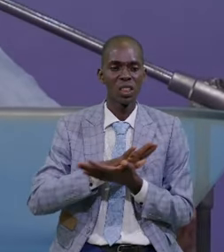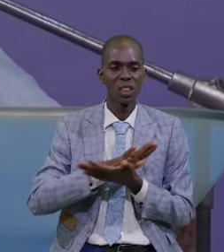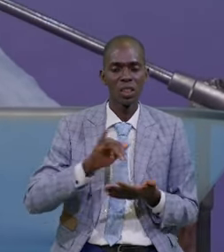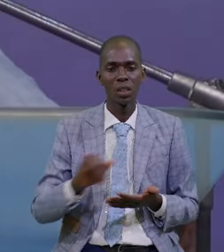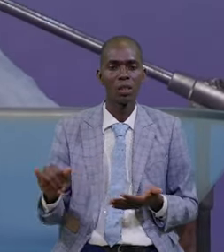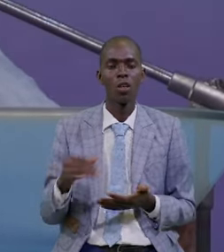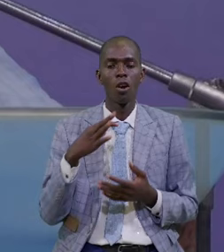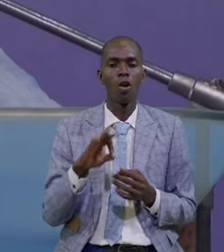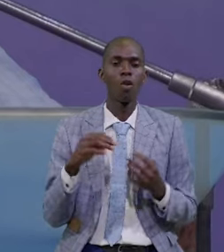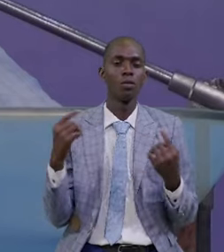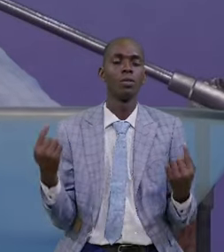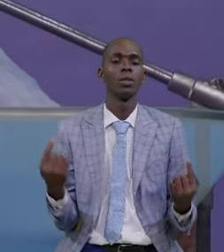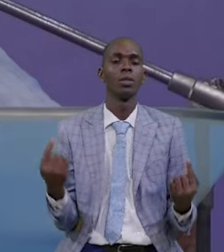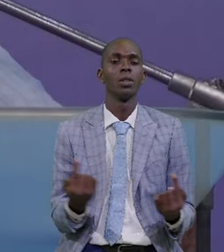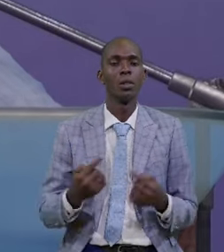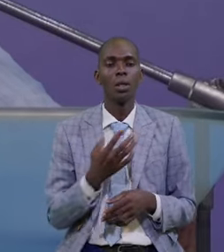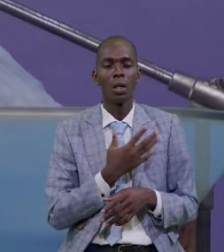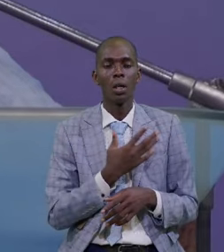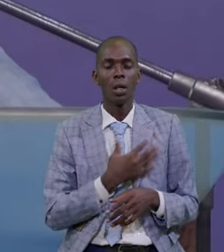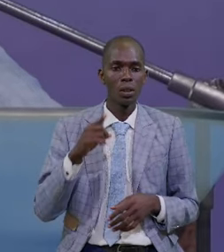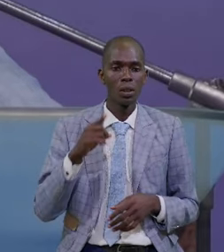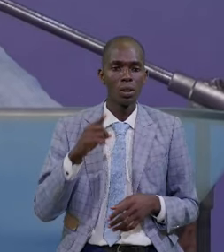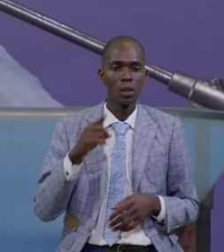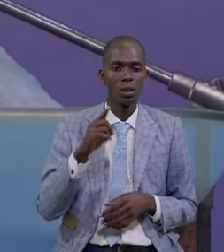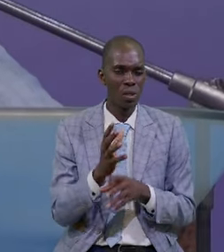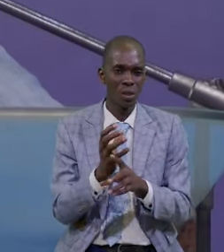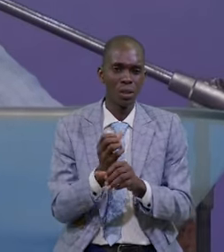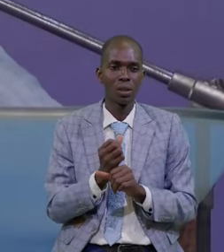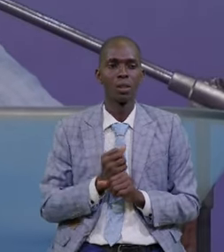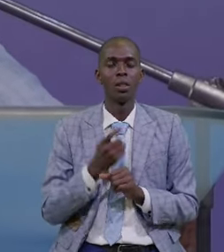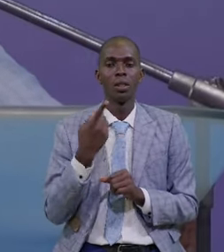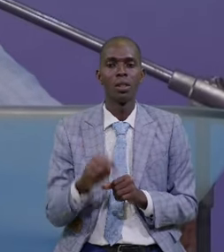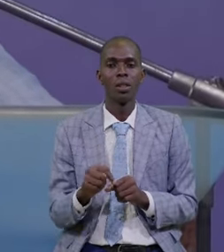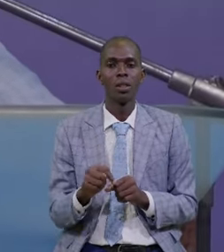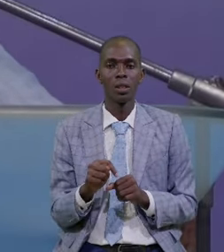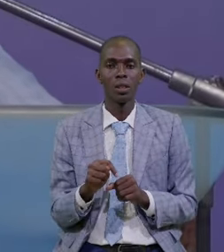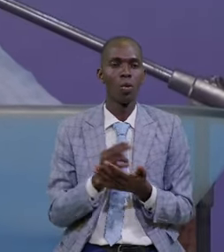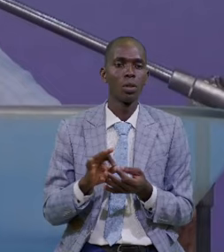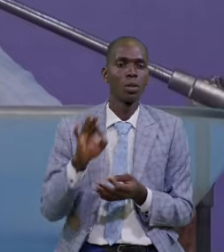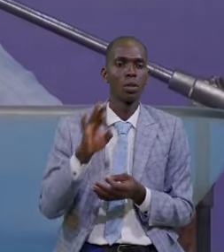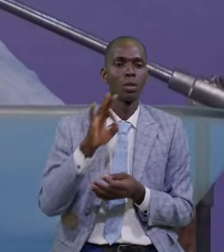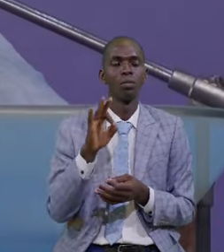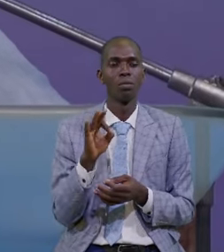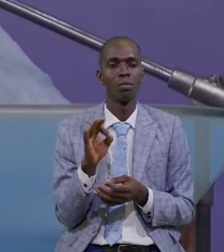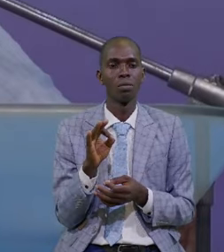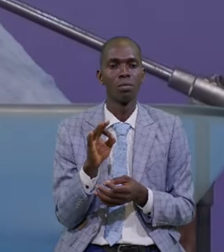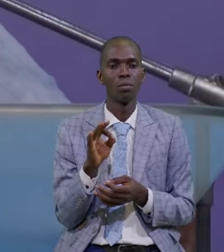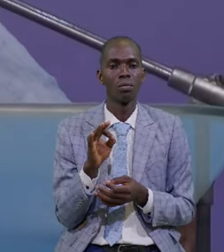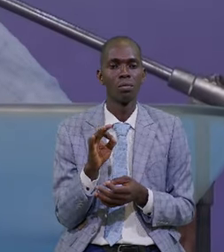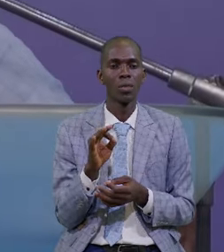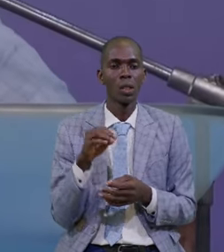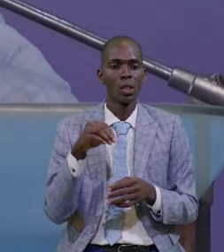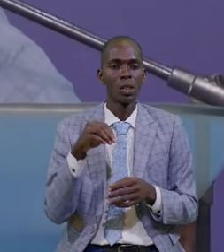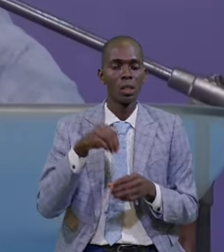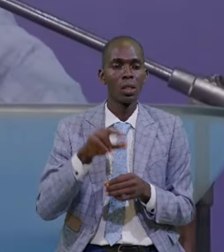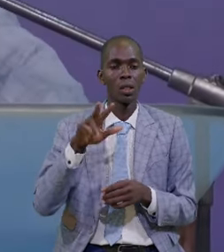of sin, and ye shall receive the Holy Ghost. Verse 39, for the